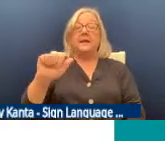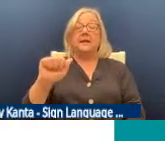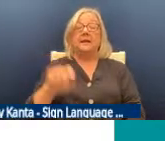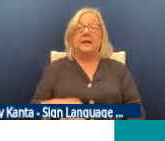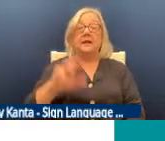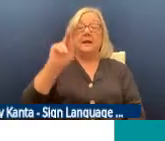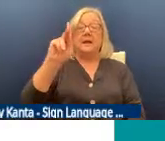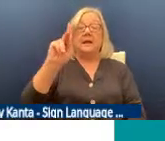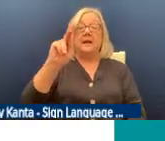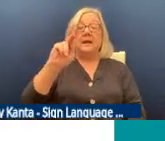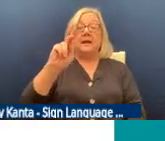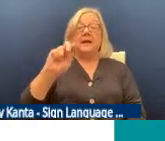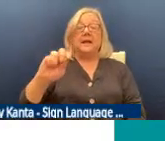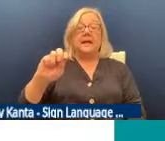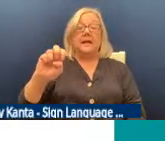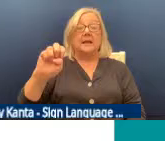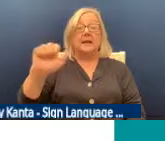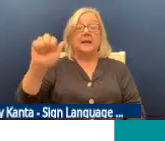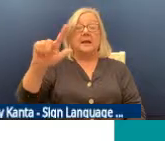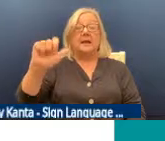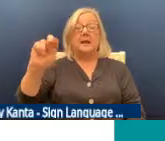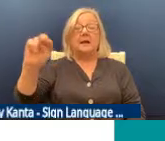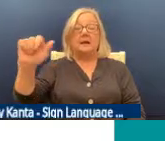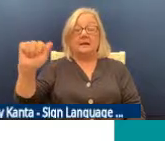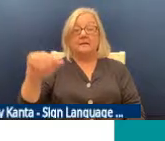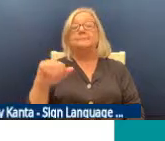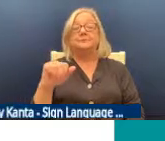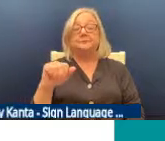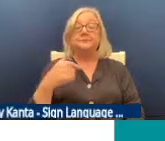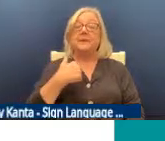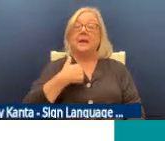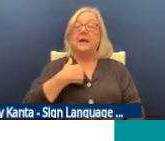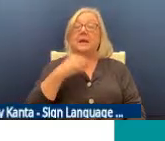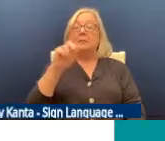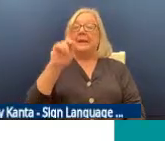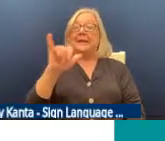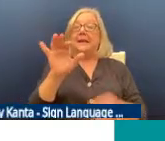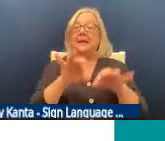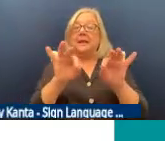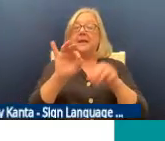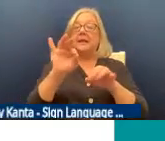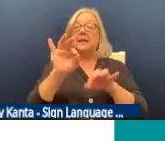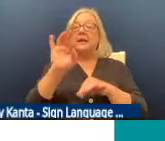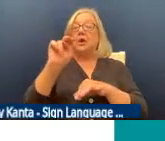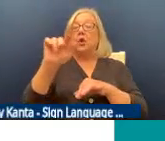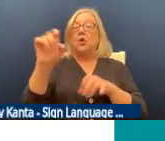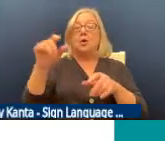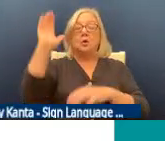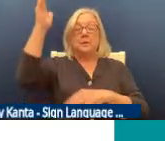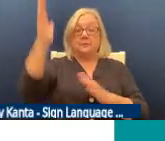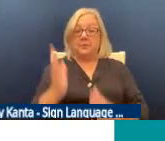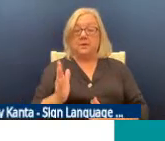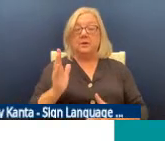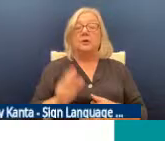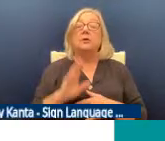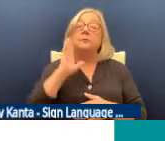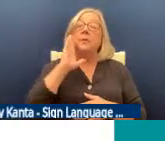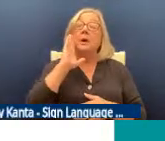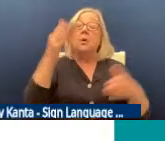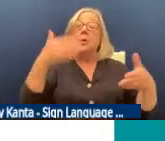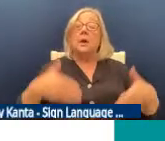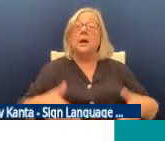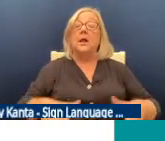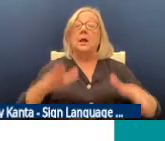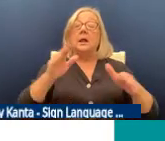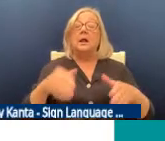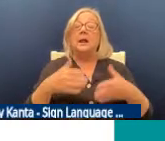ESG facilitator for today. We will have an opportunity for public input to ESG. Now,